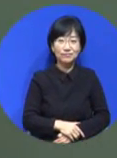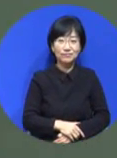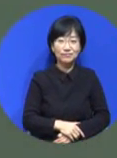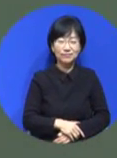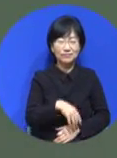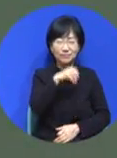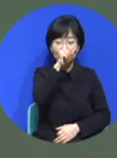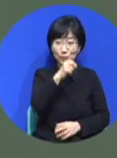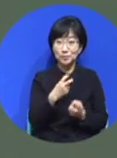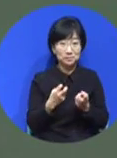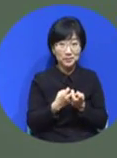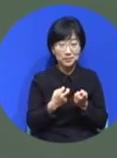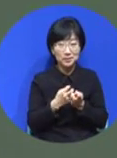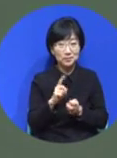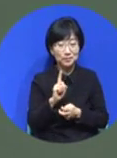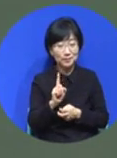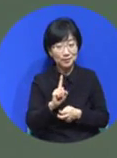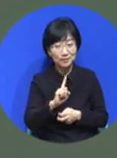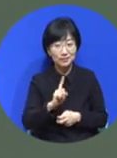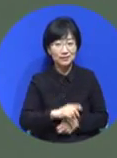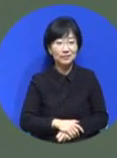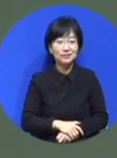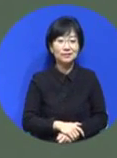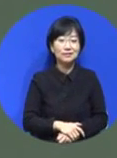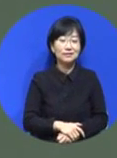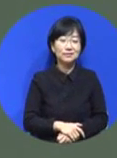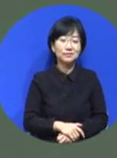At this time, what should we do?